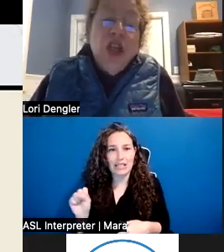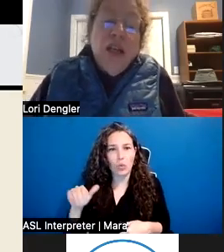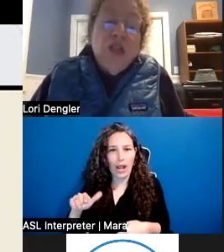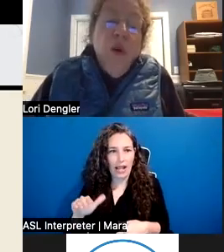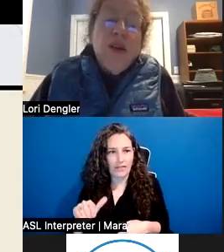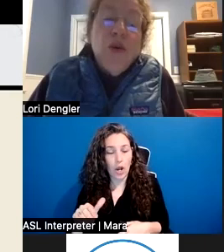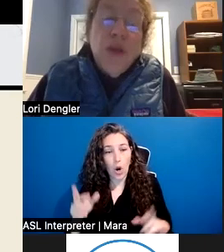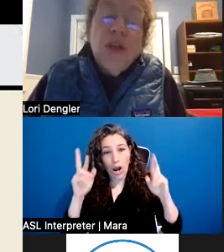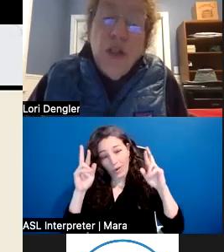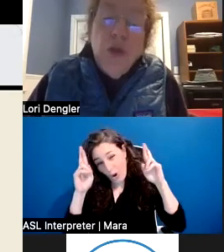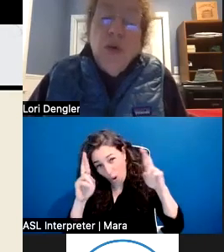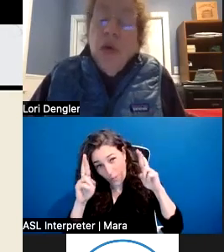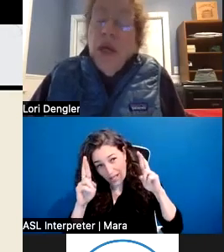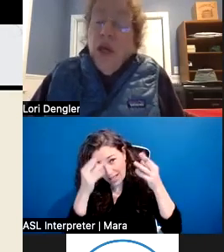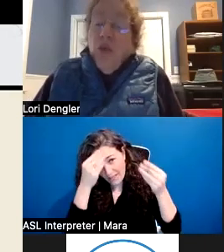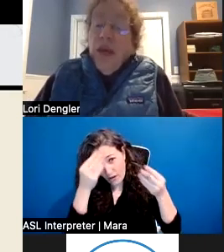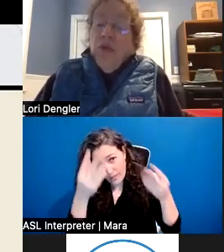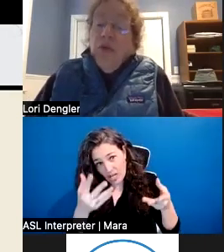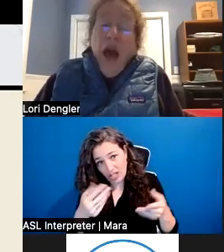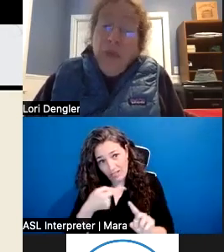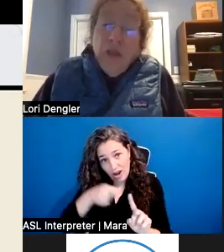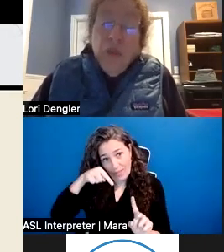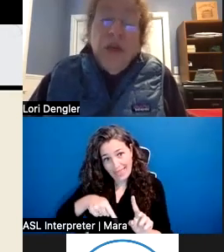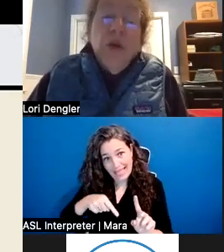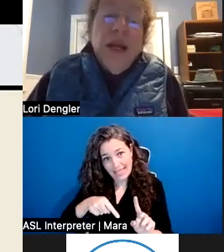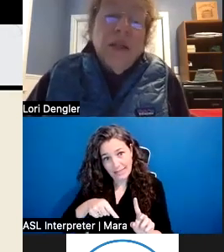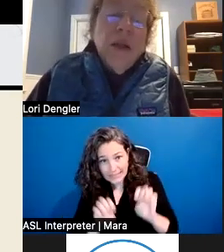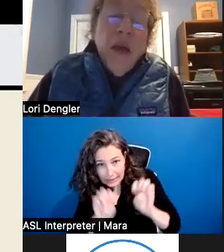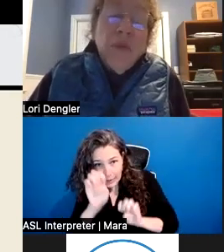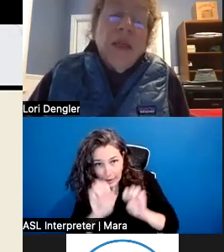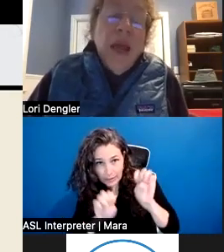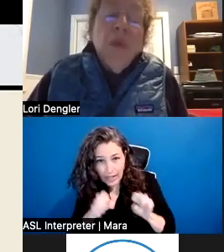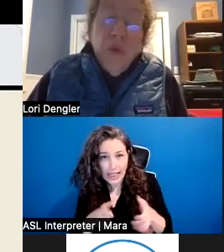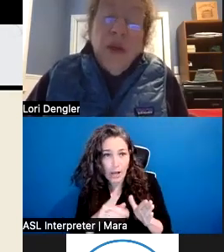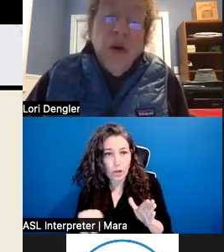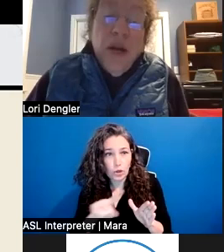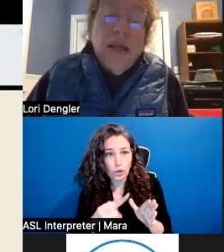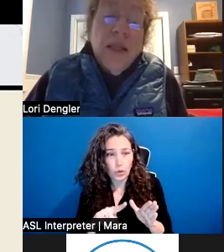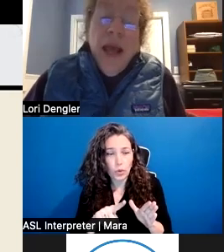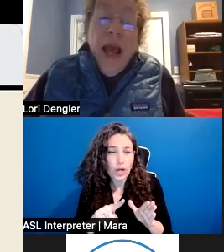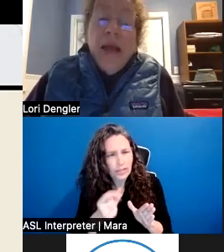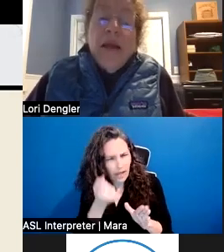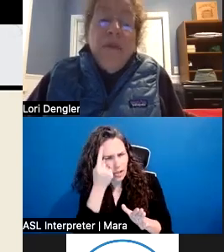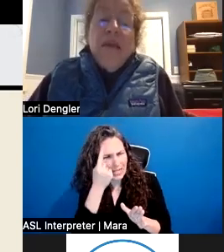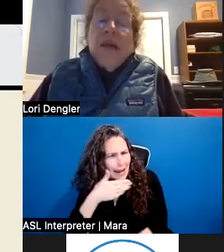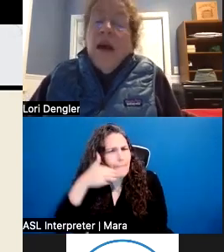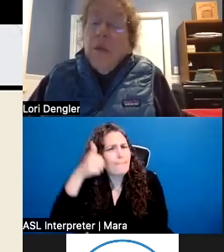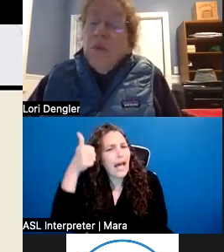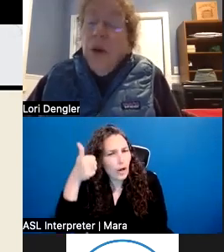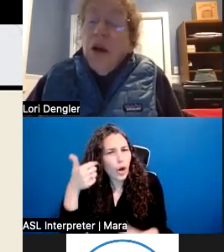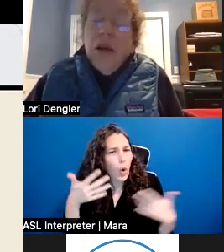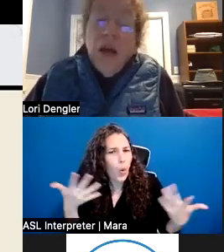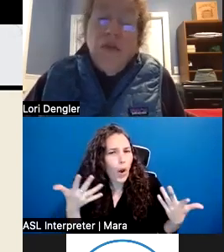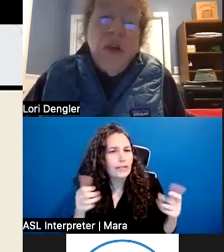of just what you can do with the optical recordings, optic cable recordings, and it may